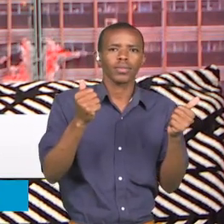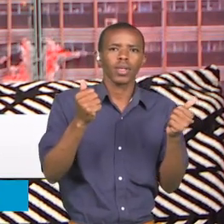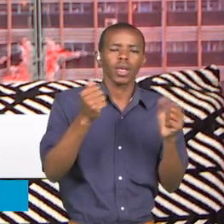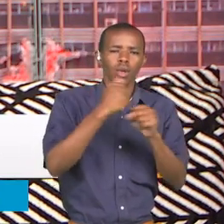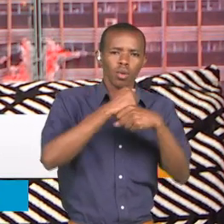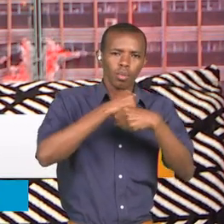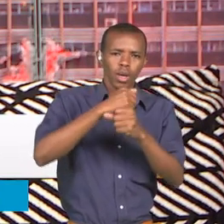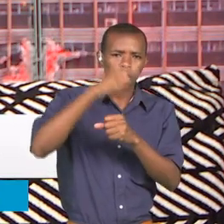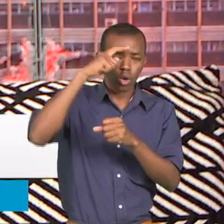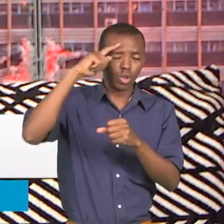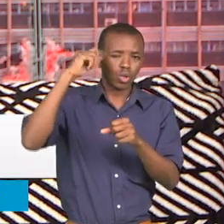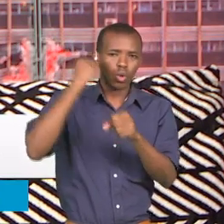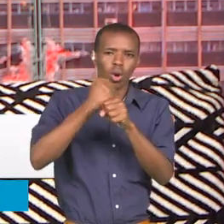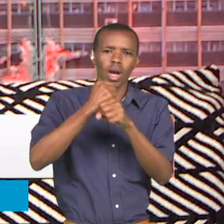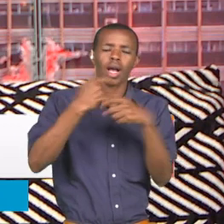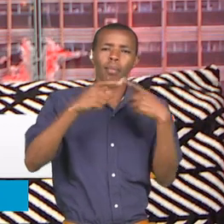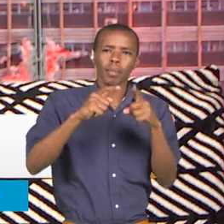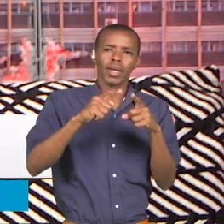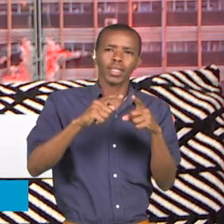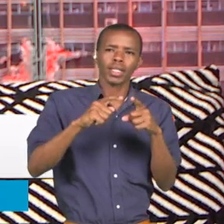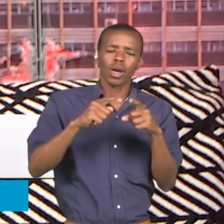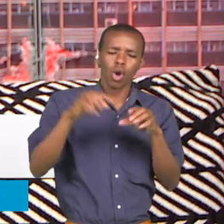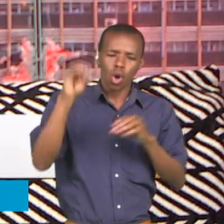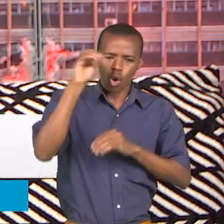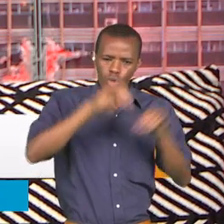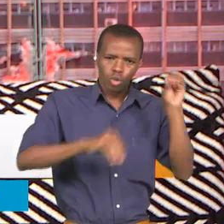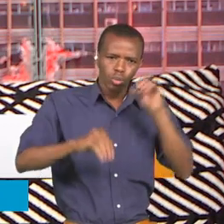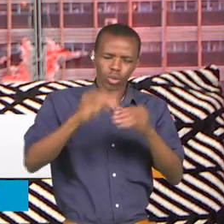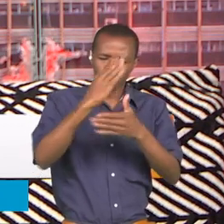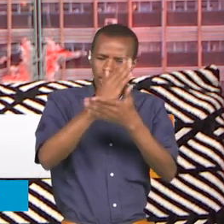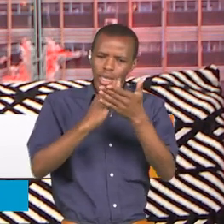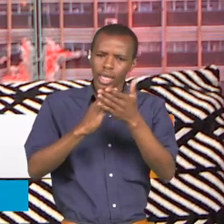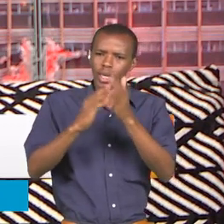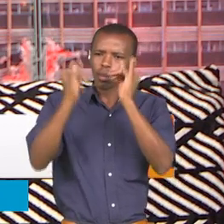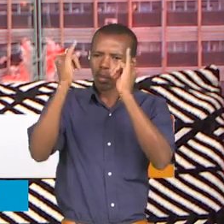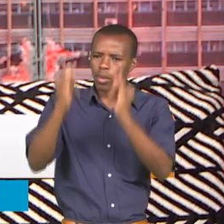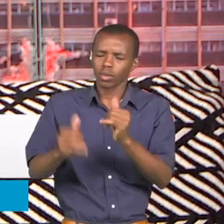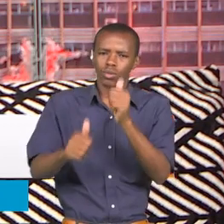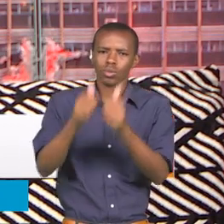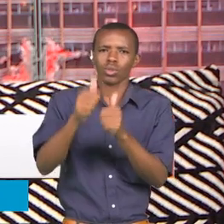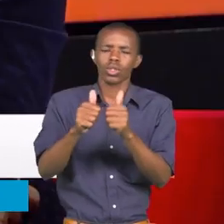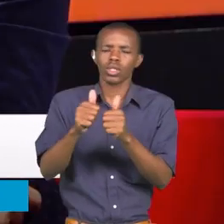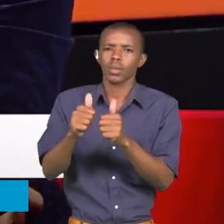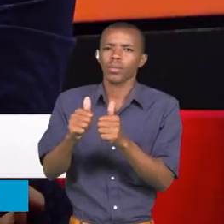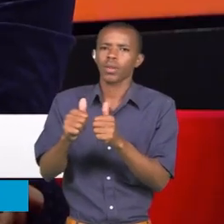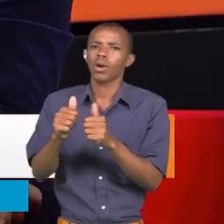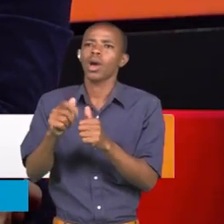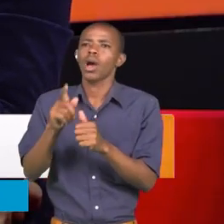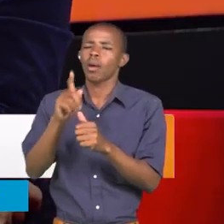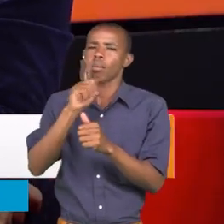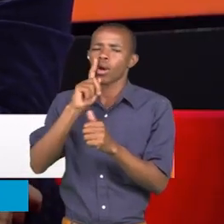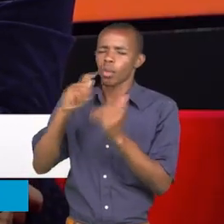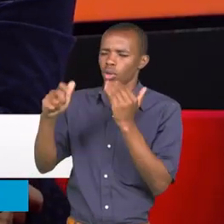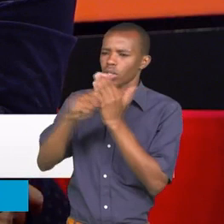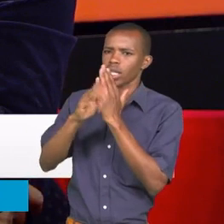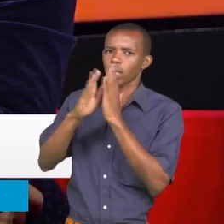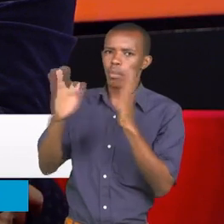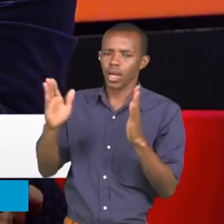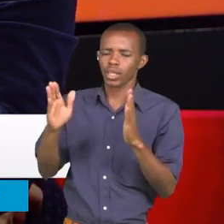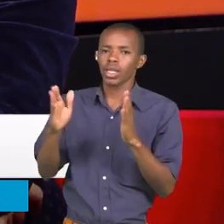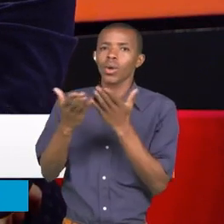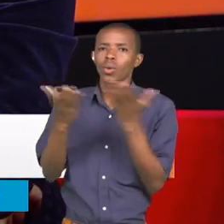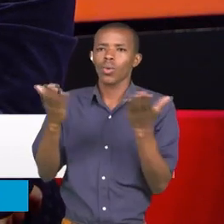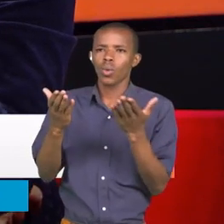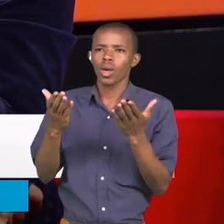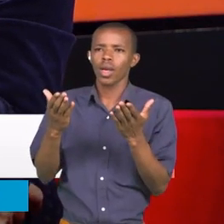You made the original work, but what is the extent of the contribution of this second person? Yeah. Okay, let's talk about trademarks. Because now this is a place where